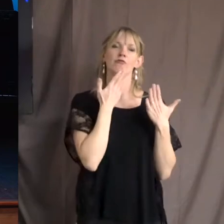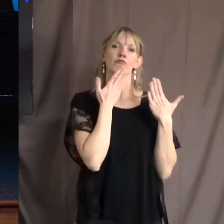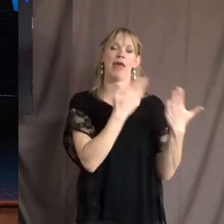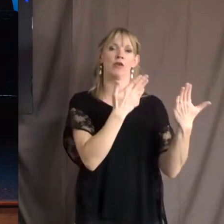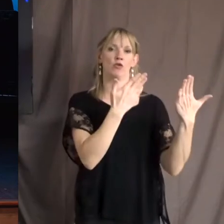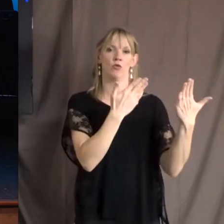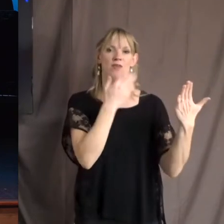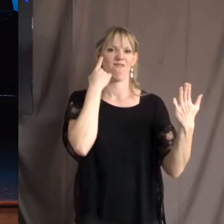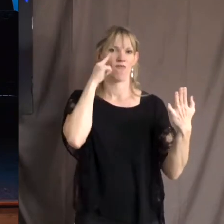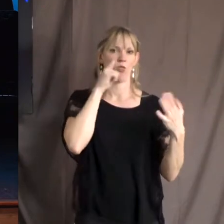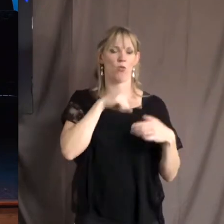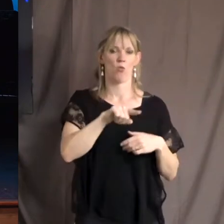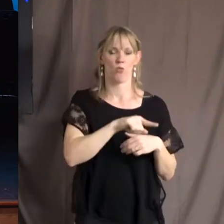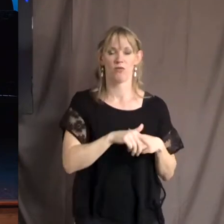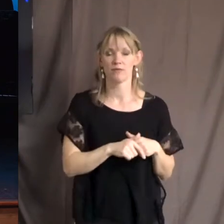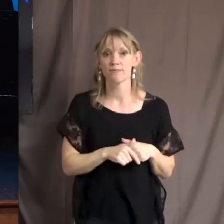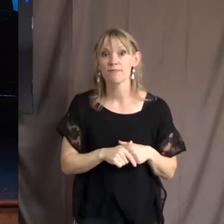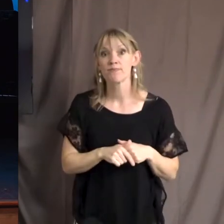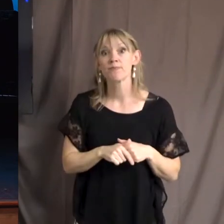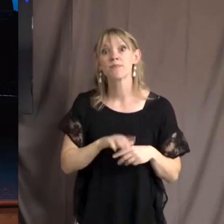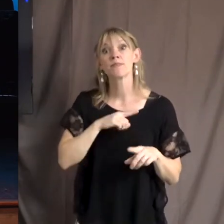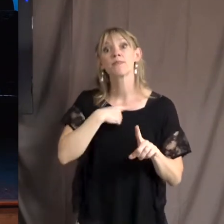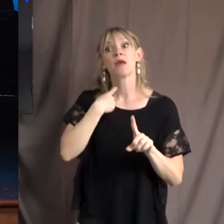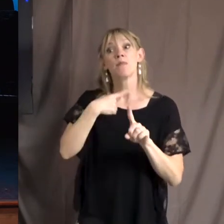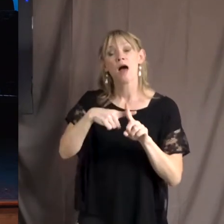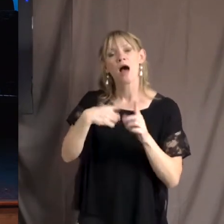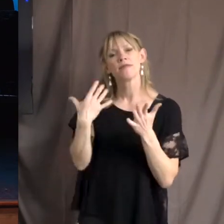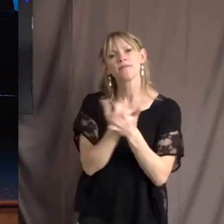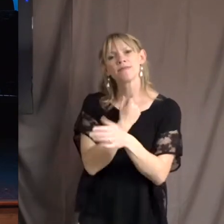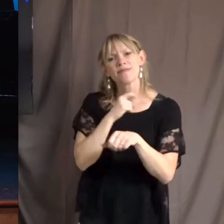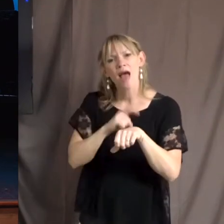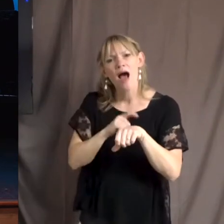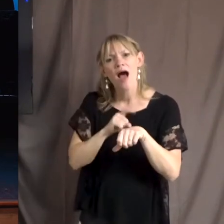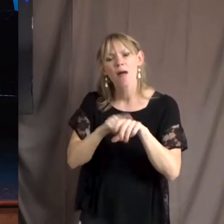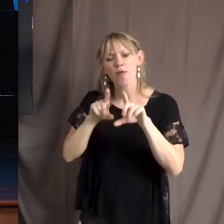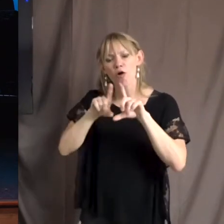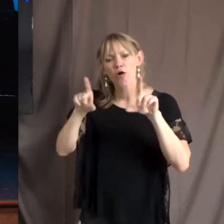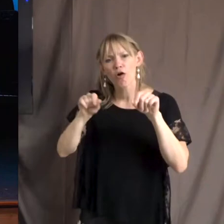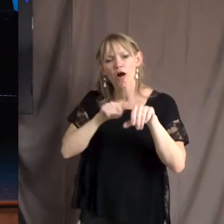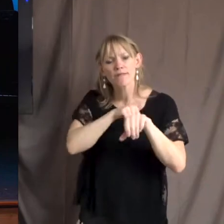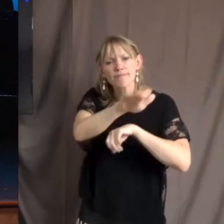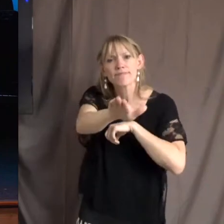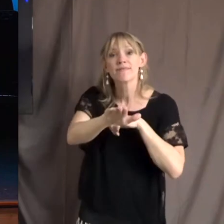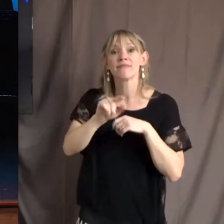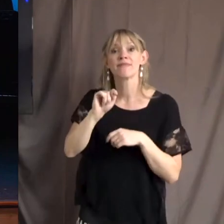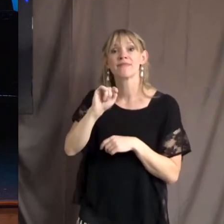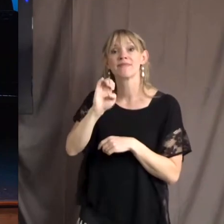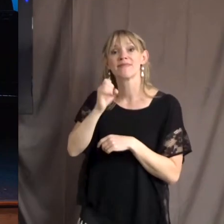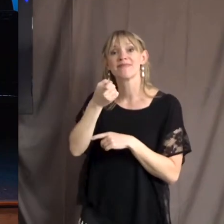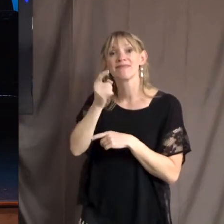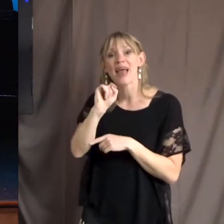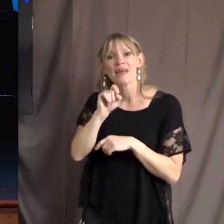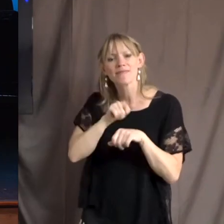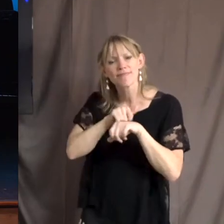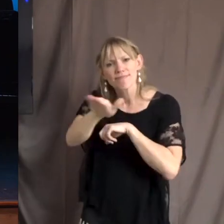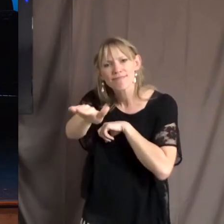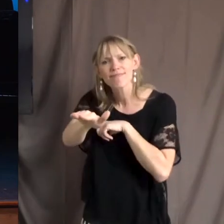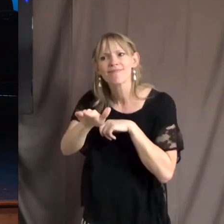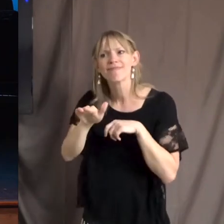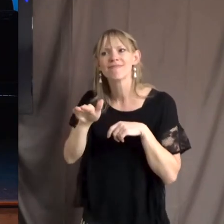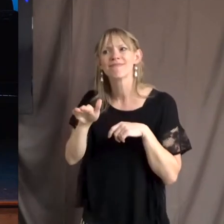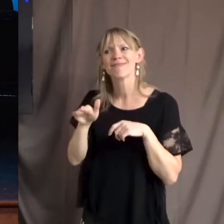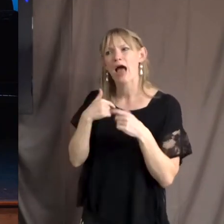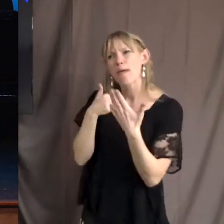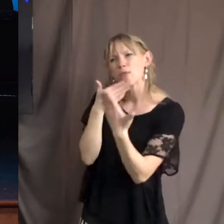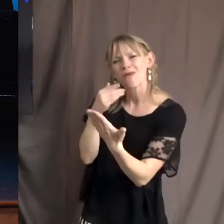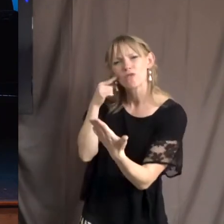for. And taking time to send sweet cards or even just a text to someone saying, I'm so grateful for you.